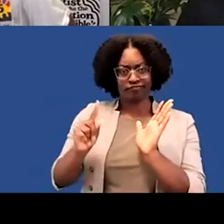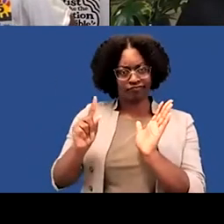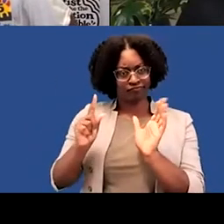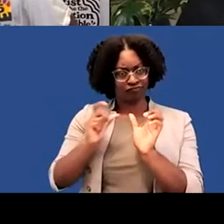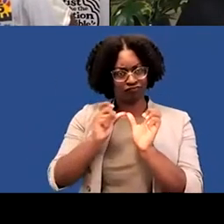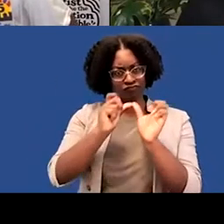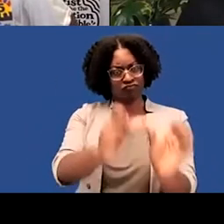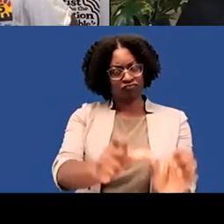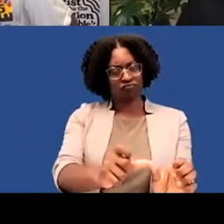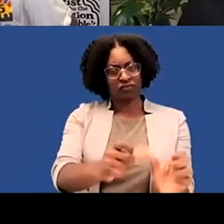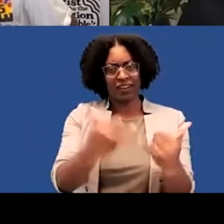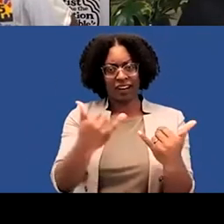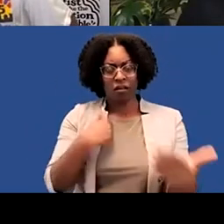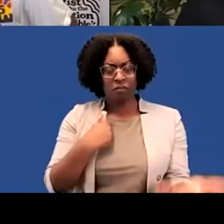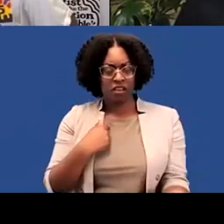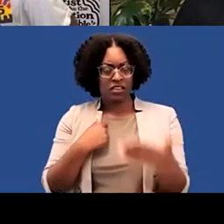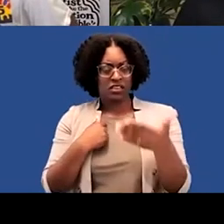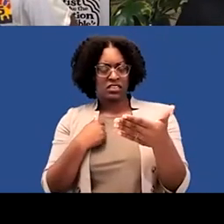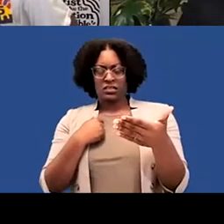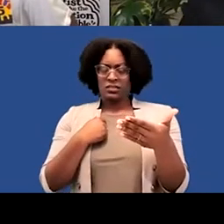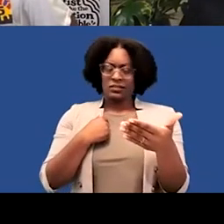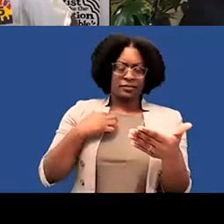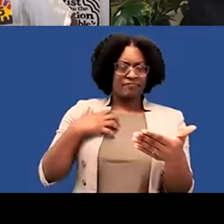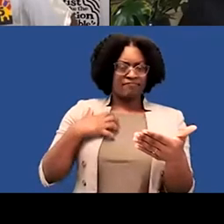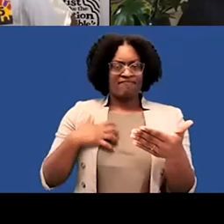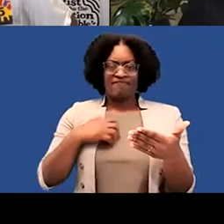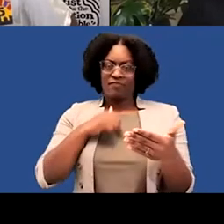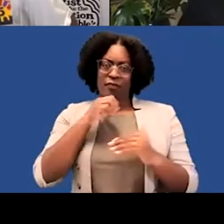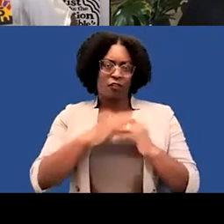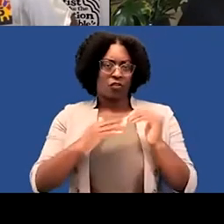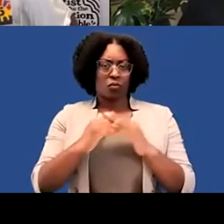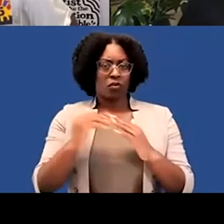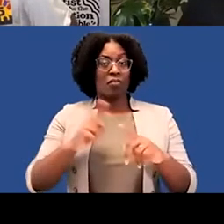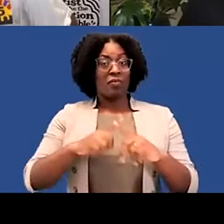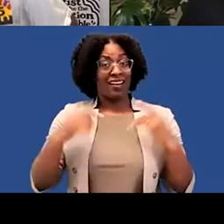you were able to see through some of the things that I thought I had put up.